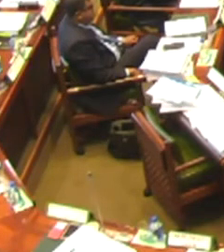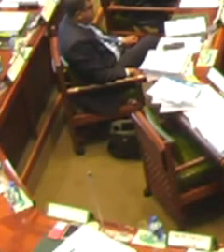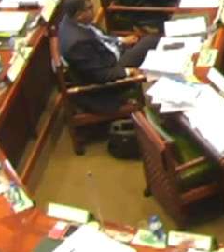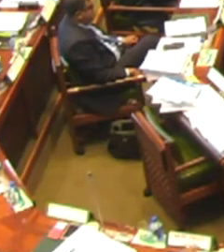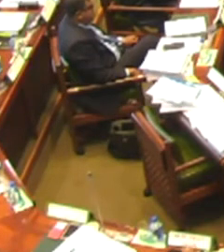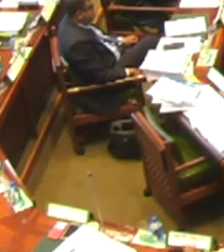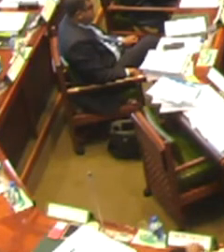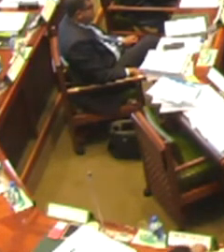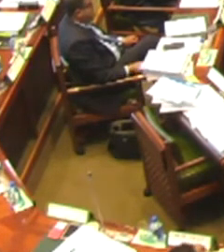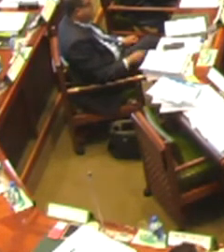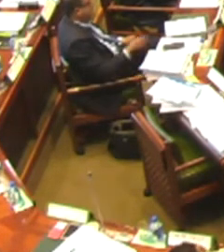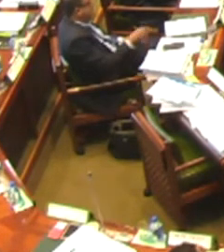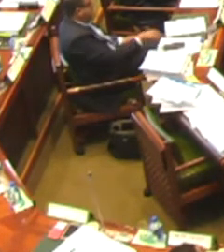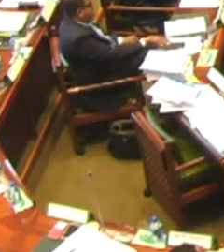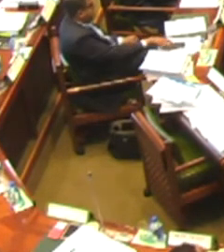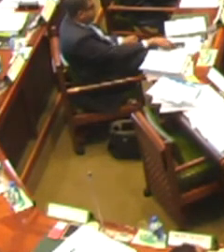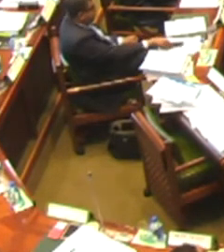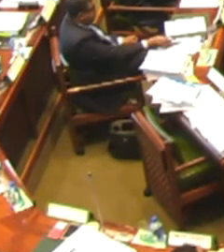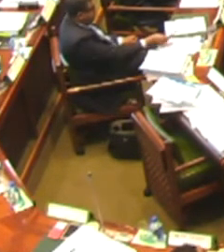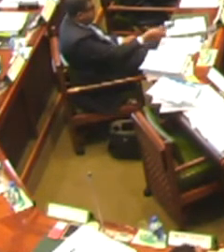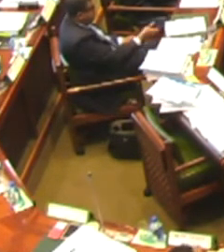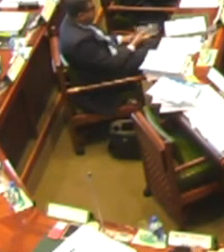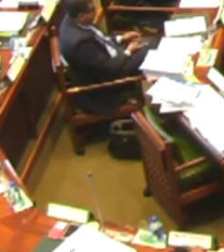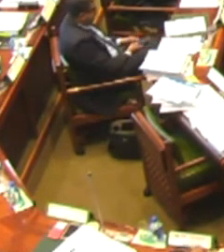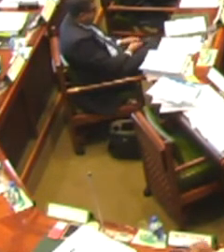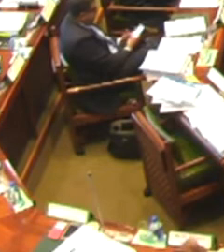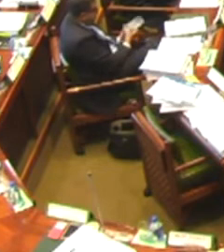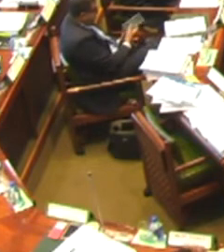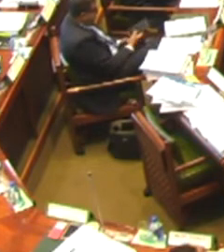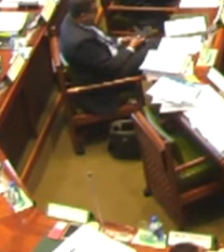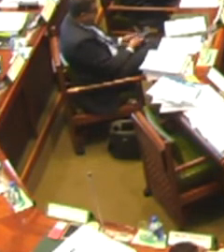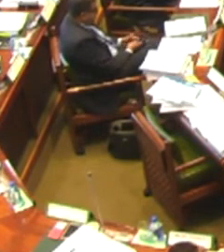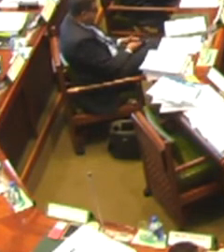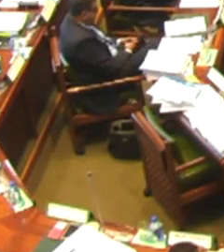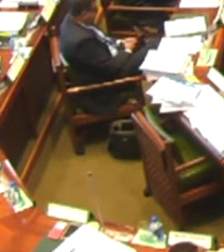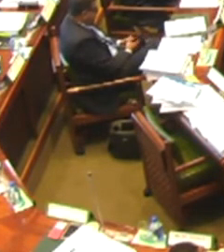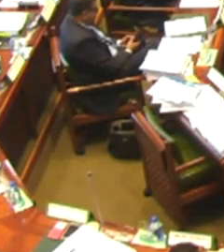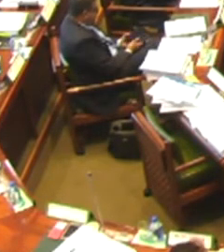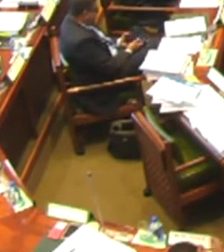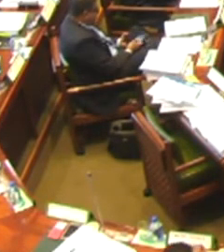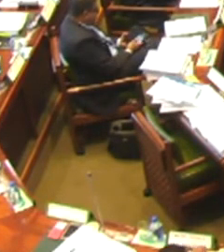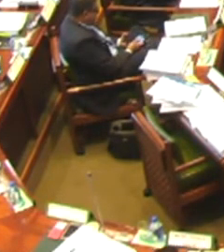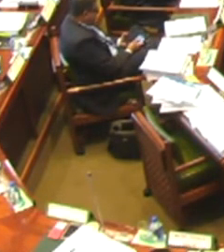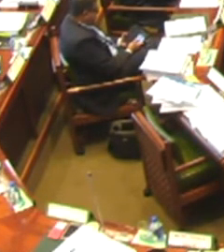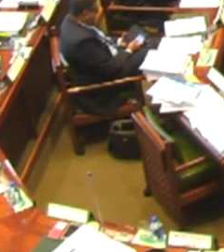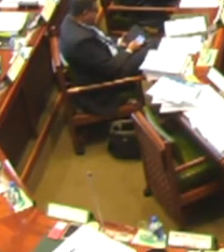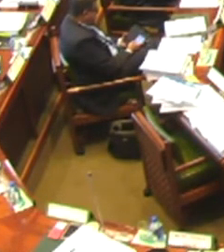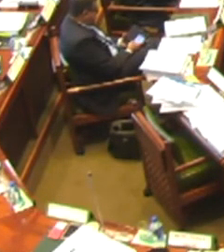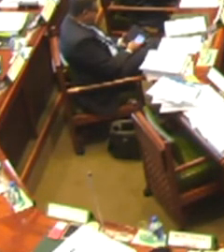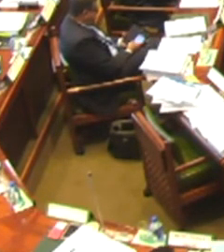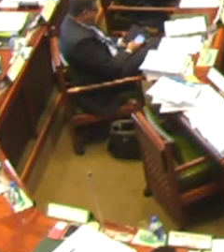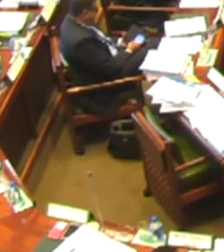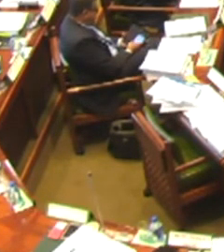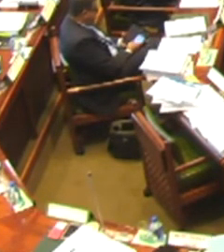to build a more inclusive, tolerant, respectful and indeed united Fiji. Madam Speaker, under the leadership of